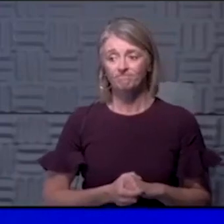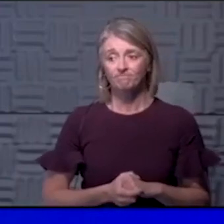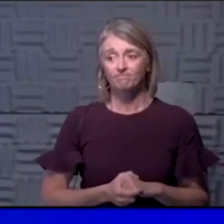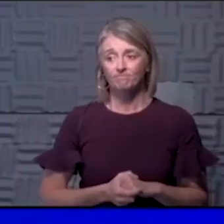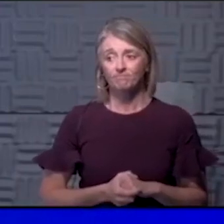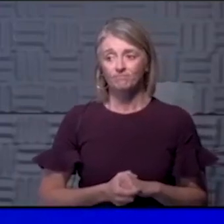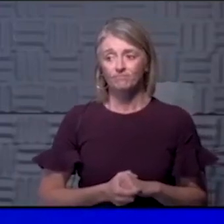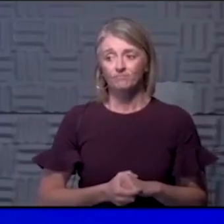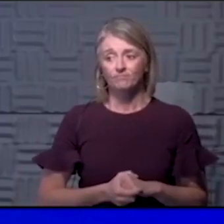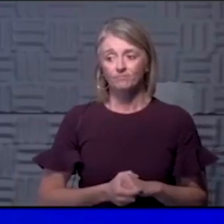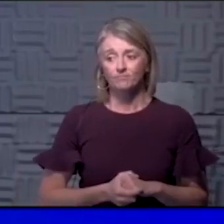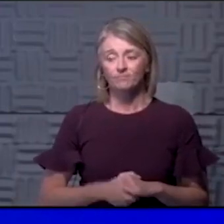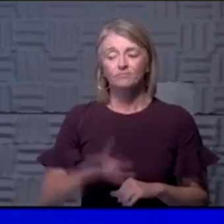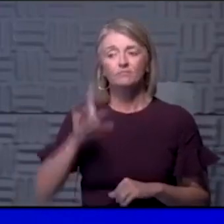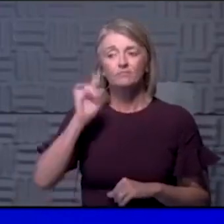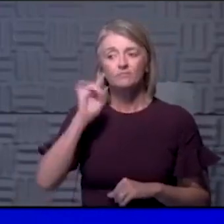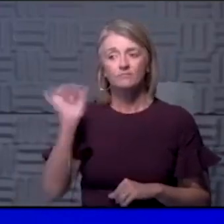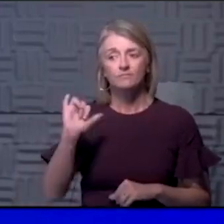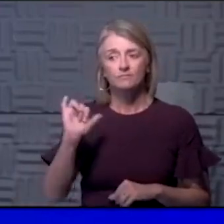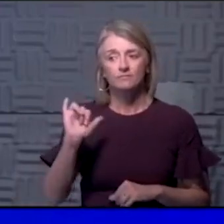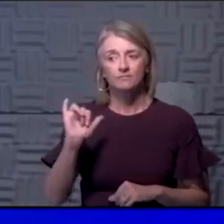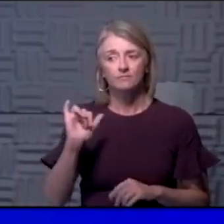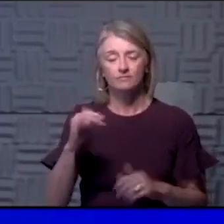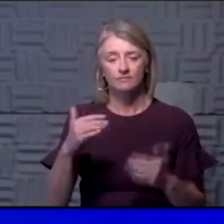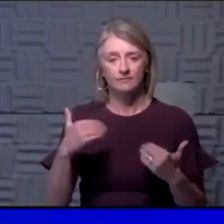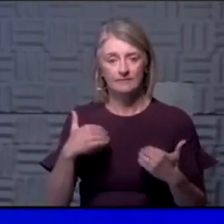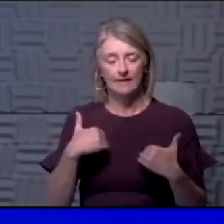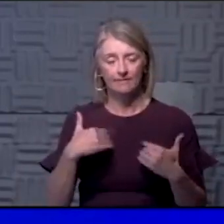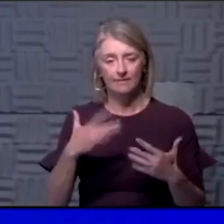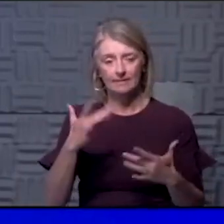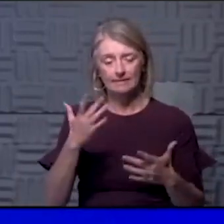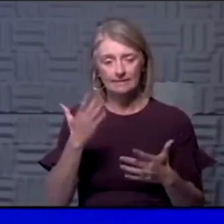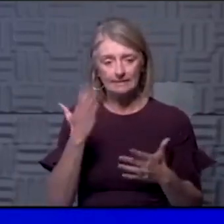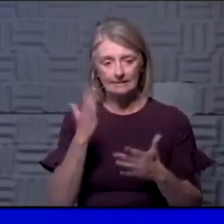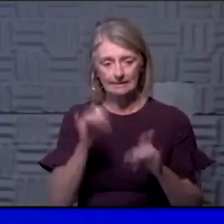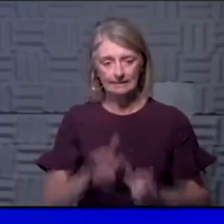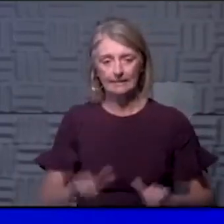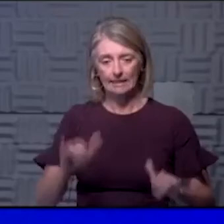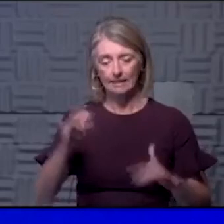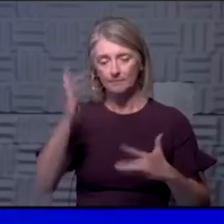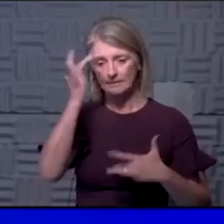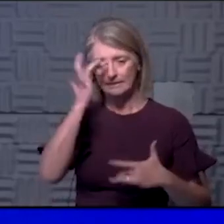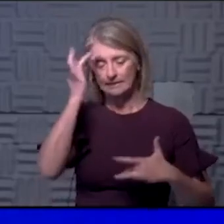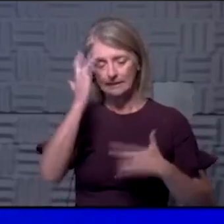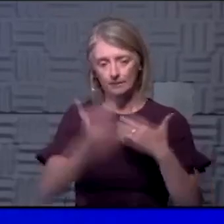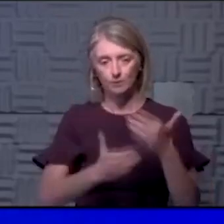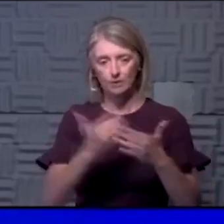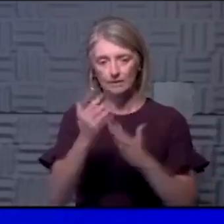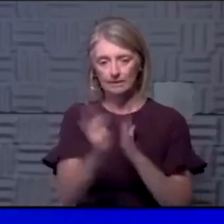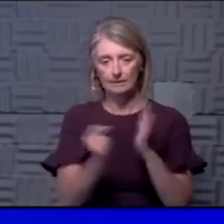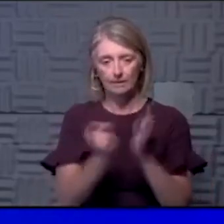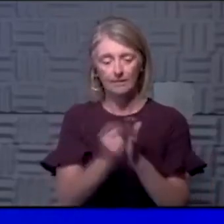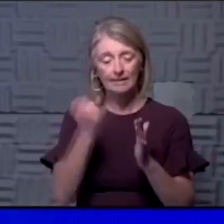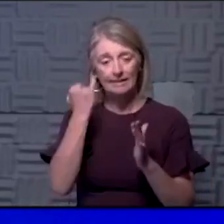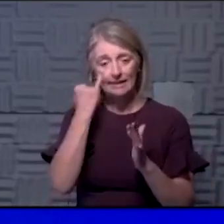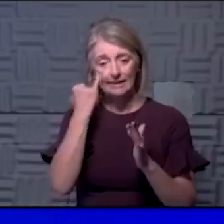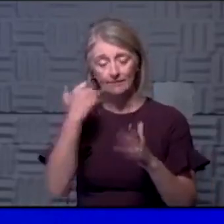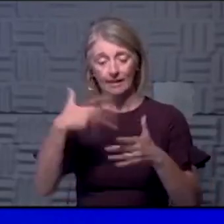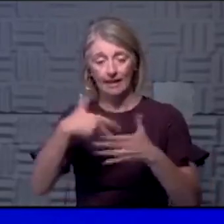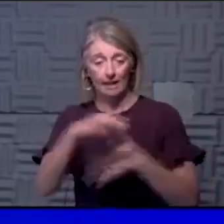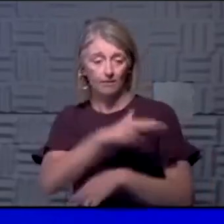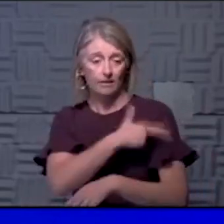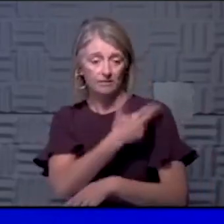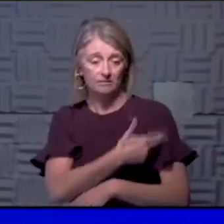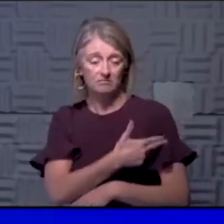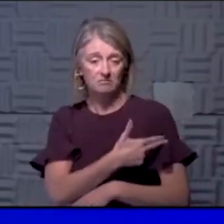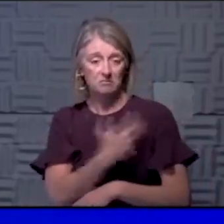I think it sounds like they're both having the same disease process and timeline. I think once they are able to get out of the